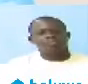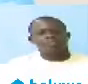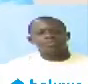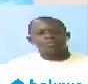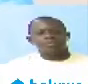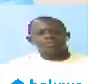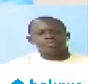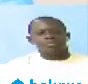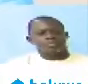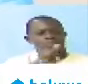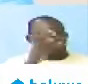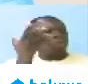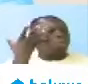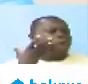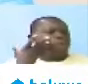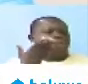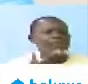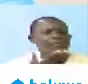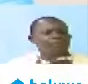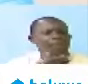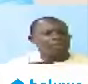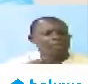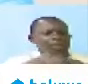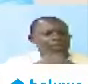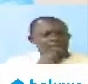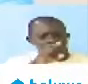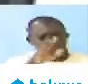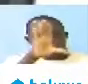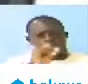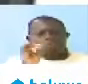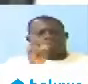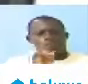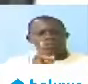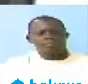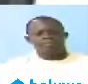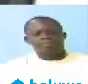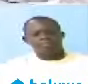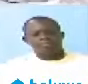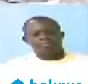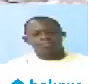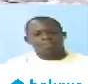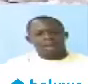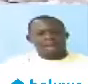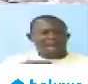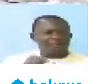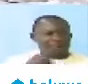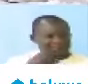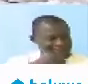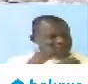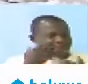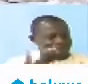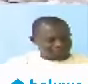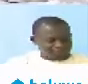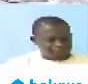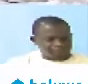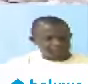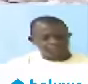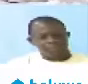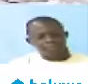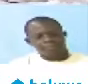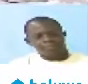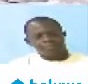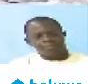you do when you finished training? Ye munake bring nyin karaw nyin training nyin botala. Bring training botala. After the training. So,